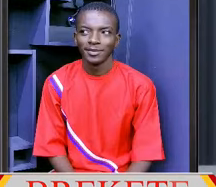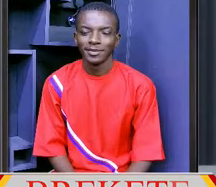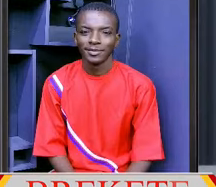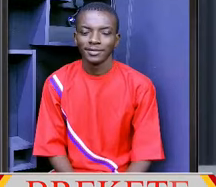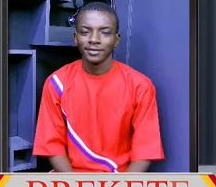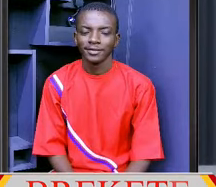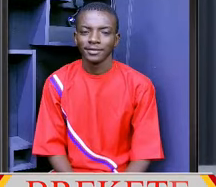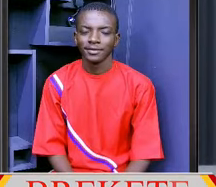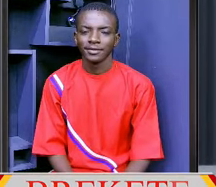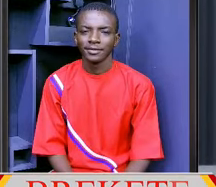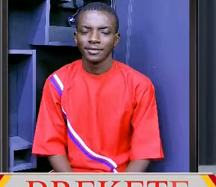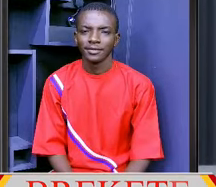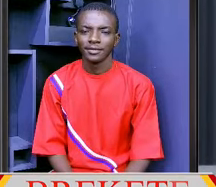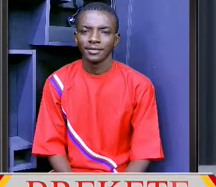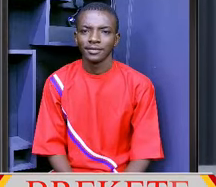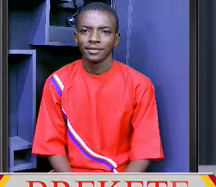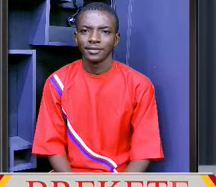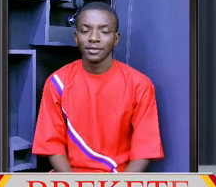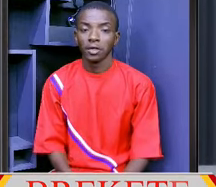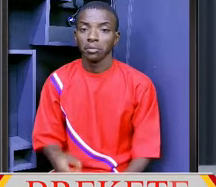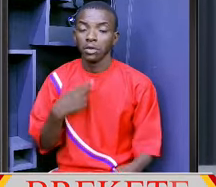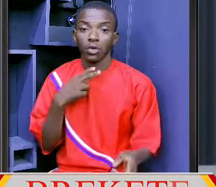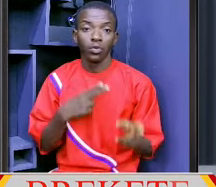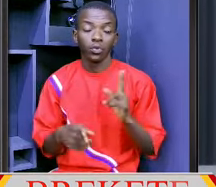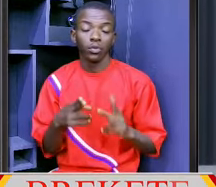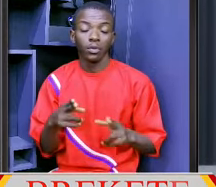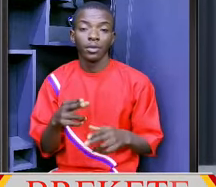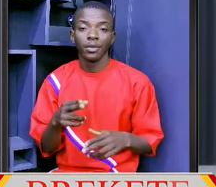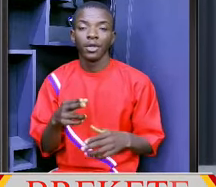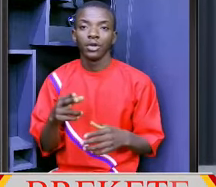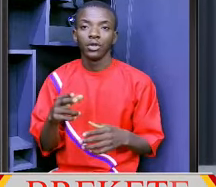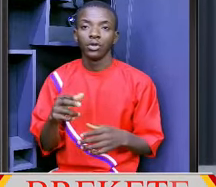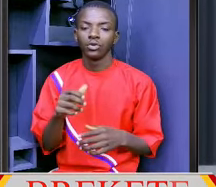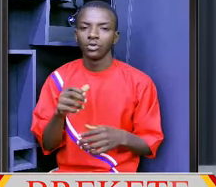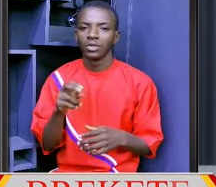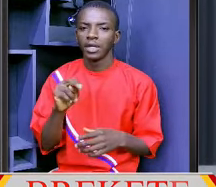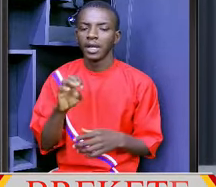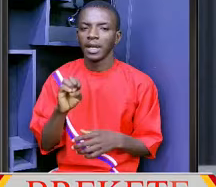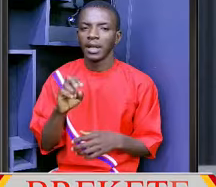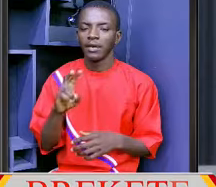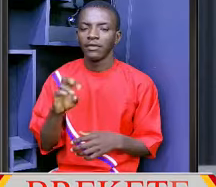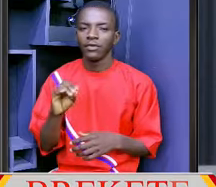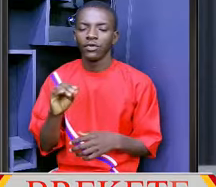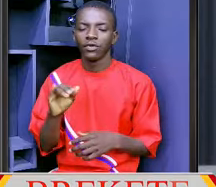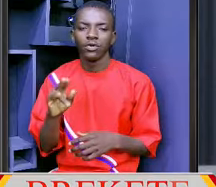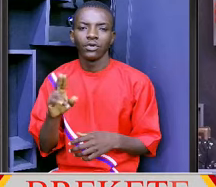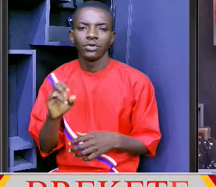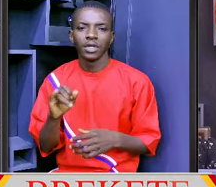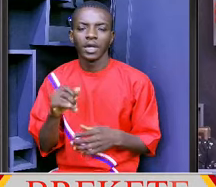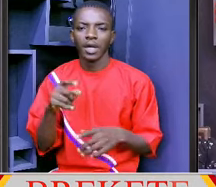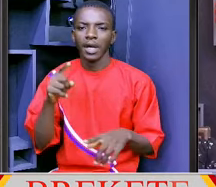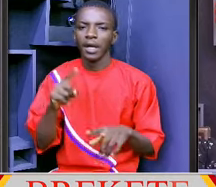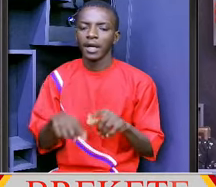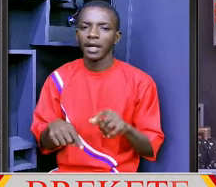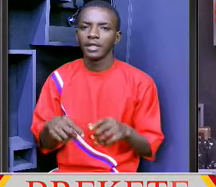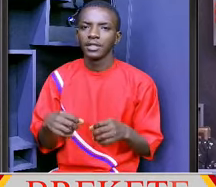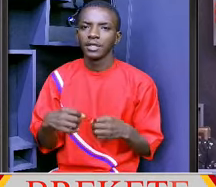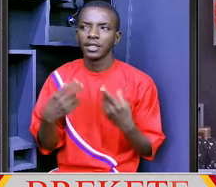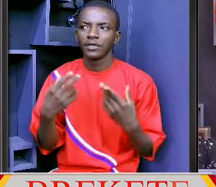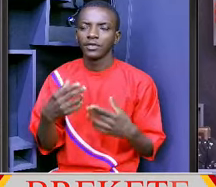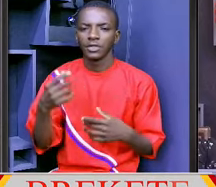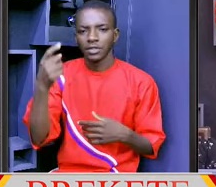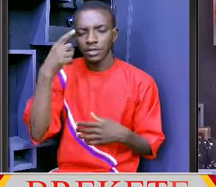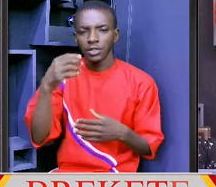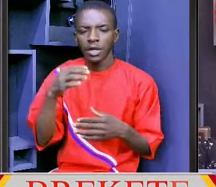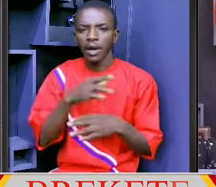You day too nervous. Me, a human being like you, no day nervous. I can feel the tension